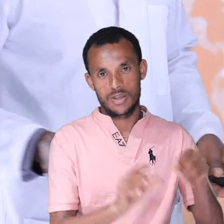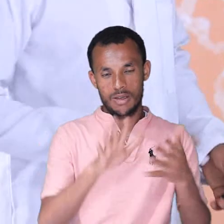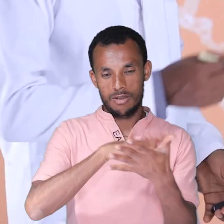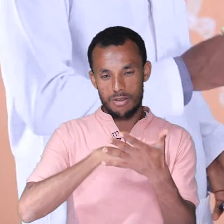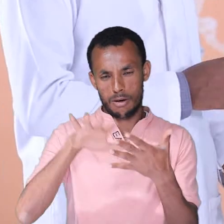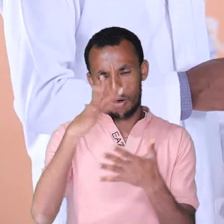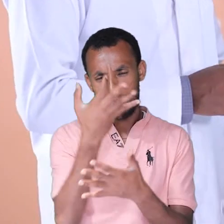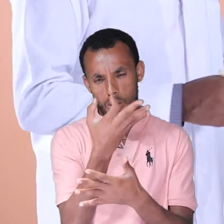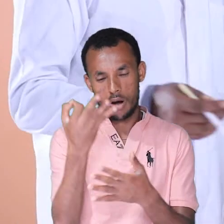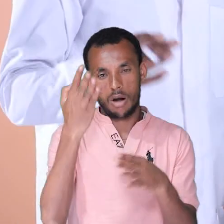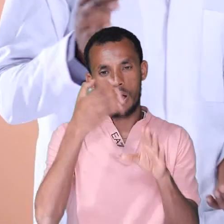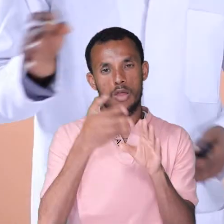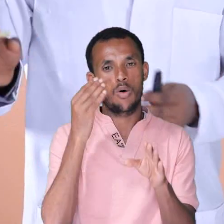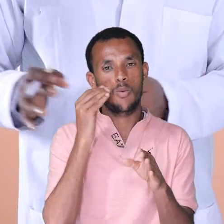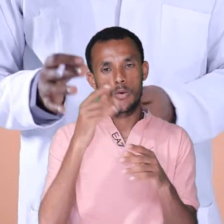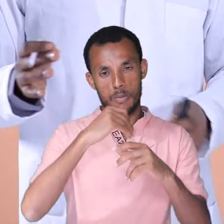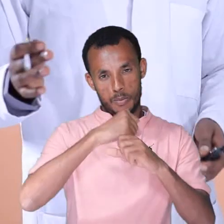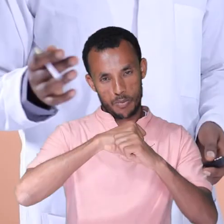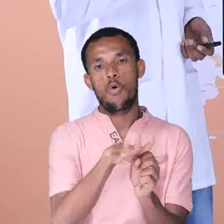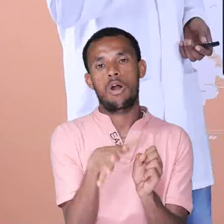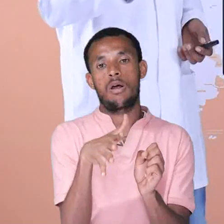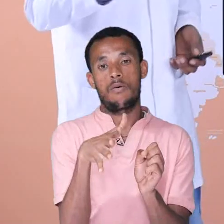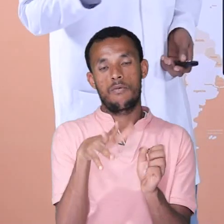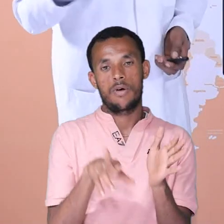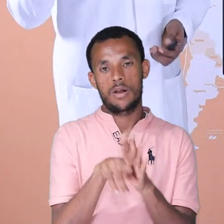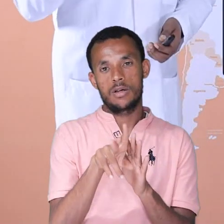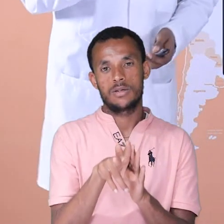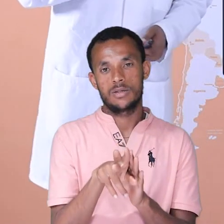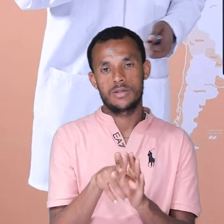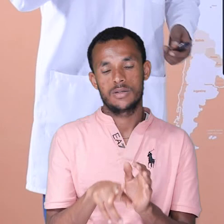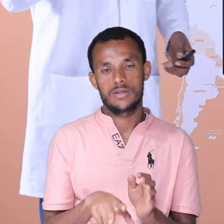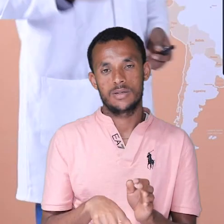study hard in your home and protect yourselves this